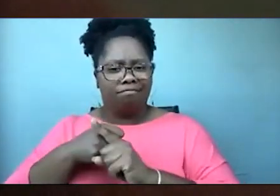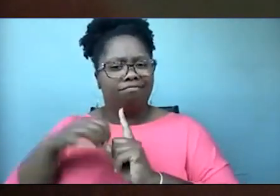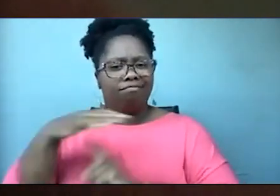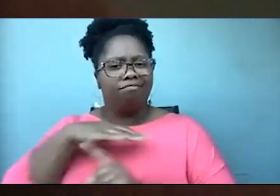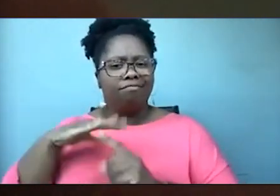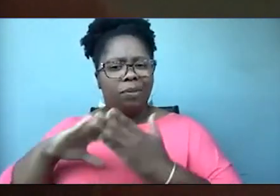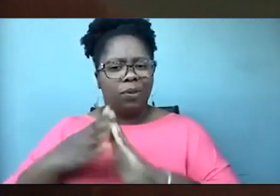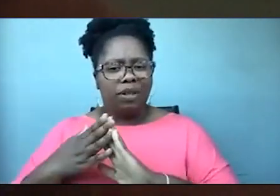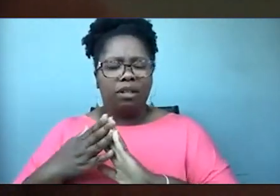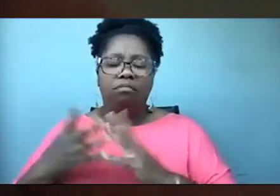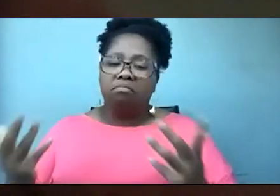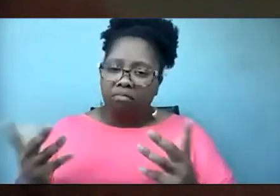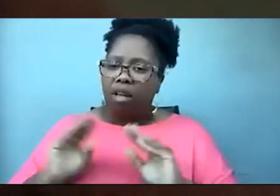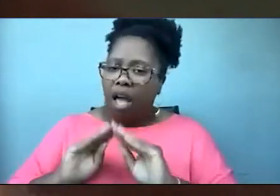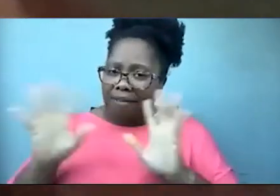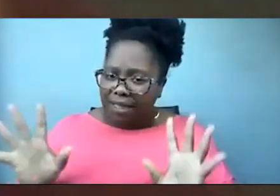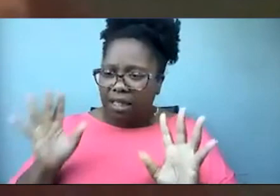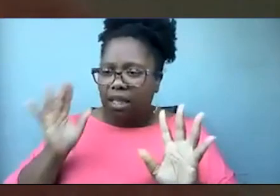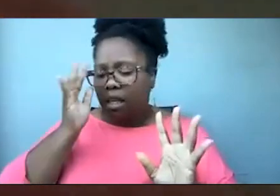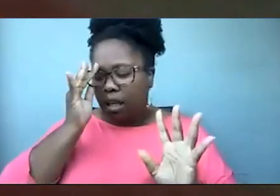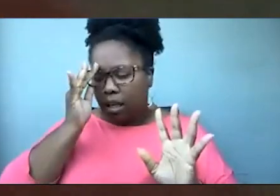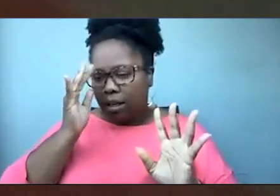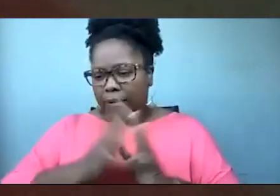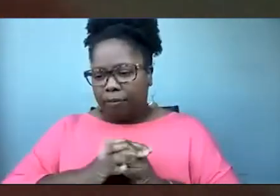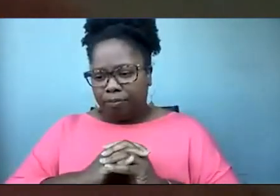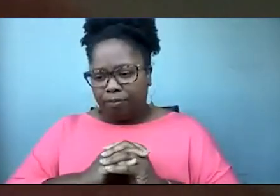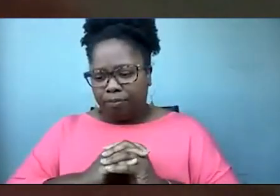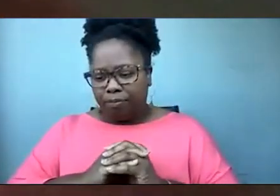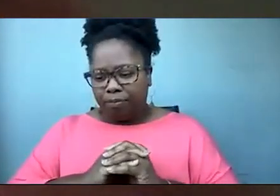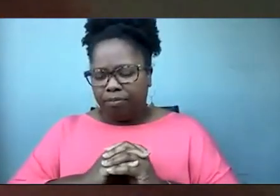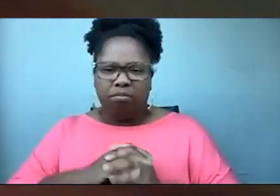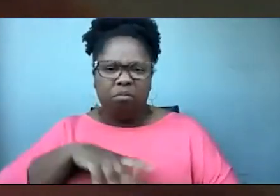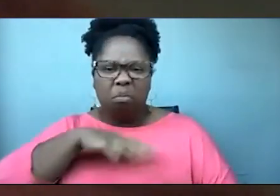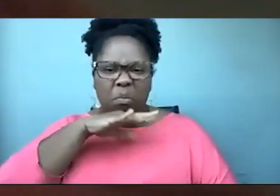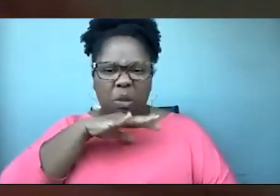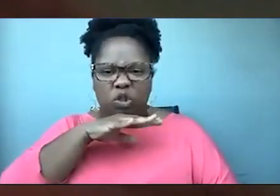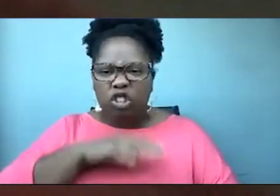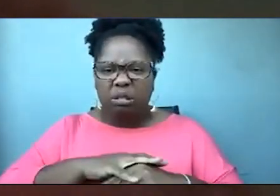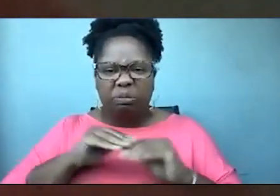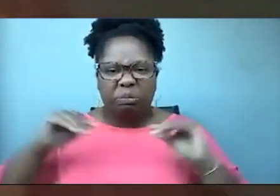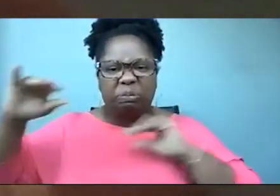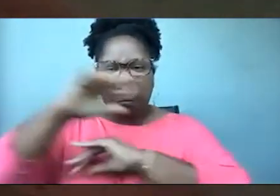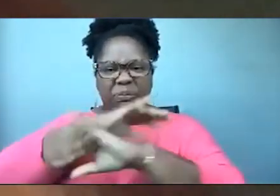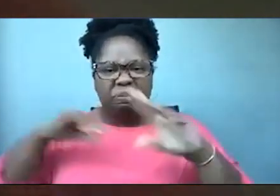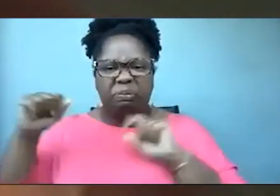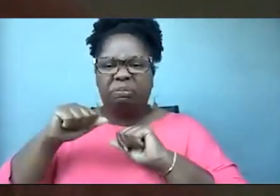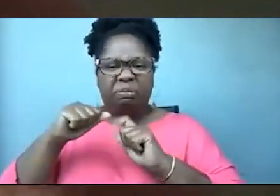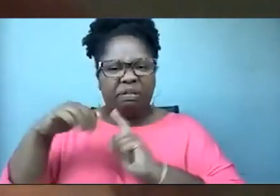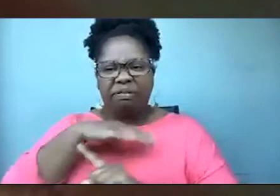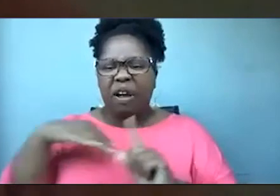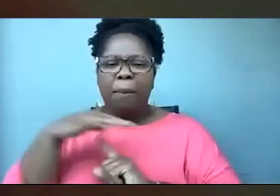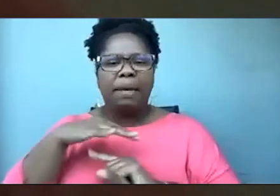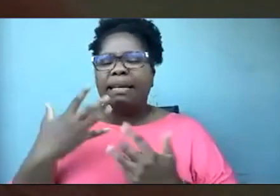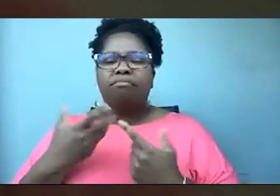pollution and the state of our environment is not something that can be done just in the community. But I think it's very key